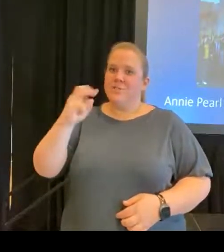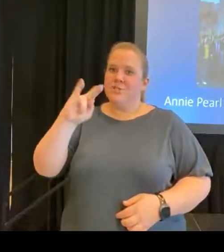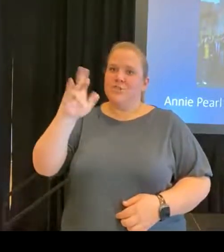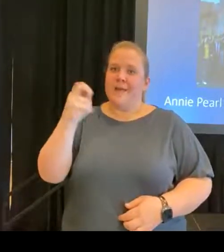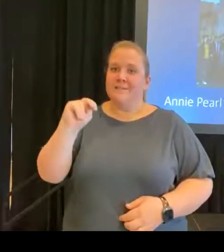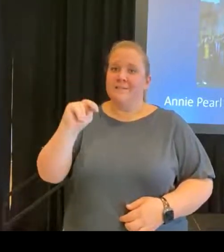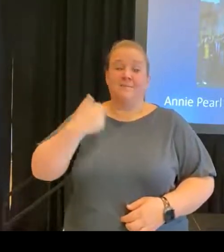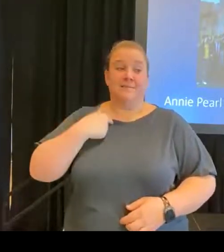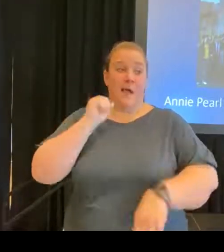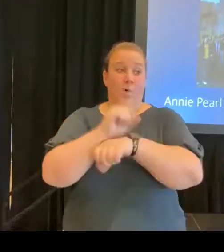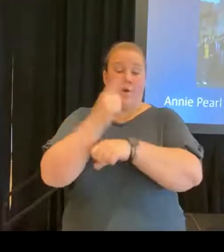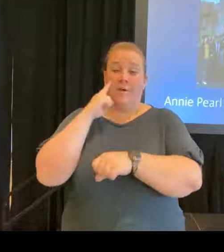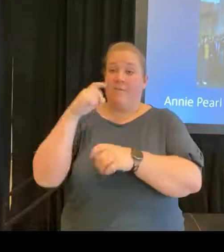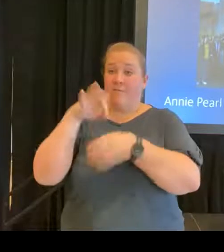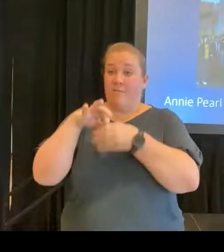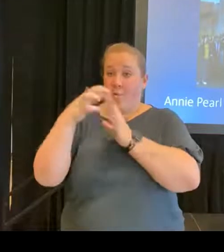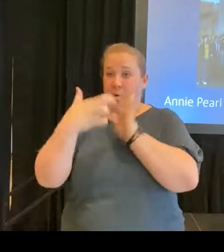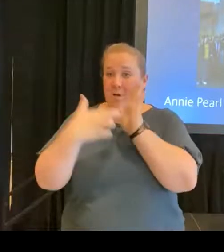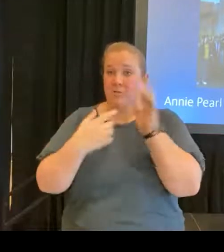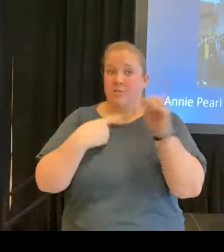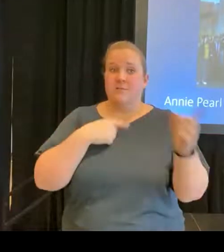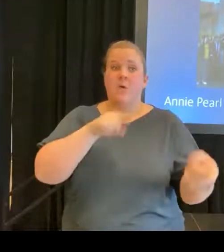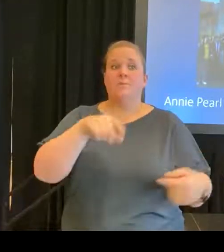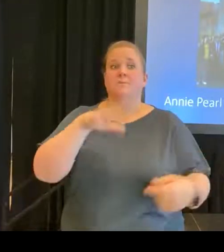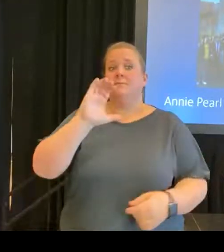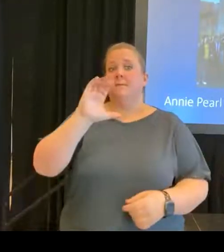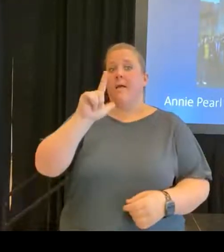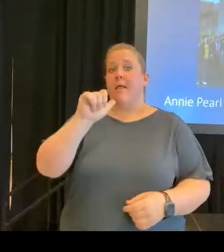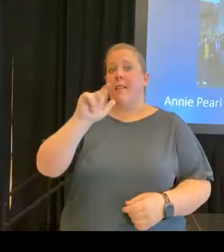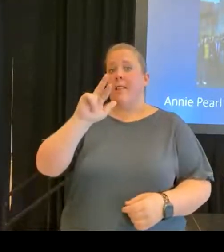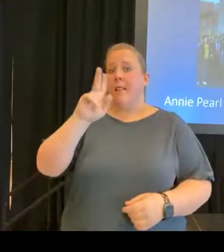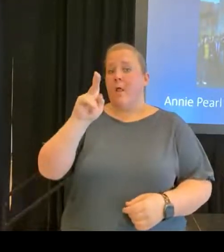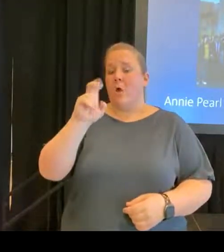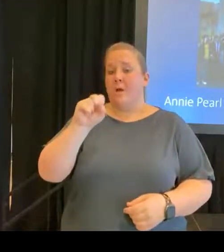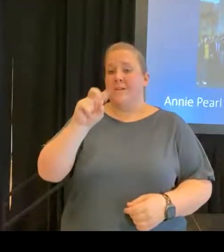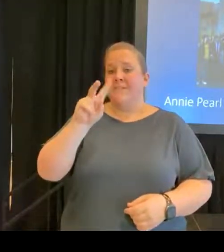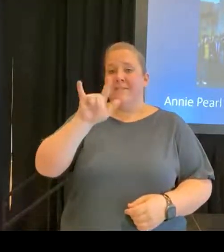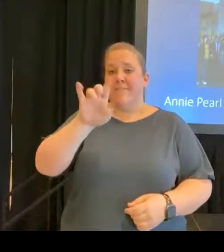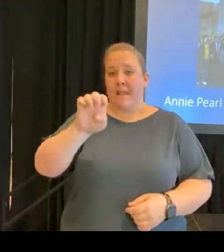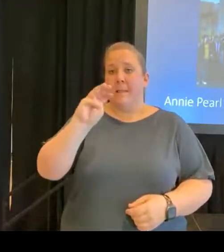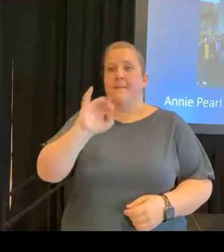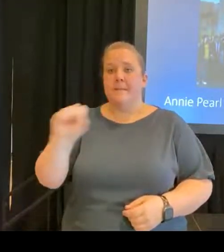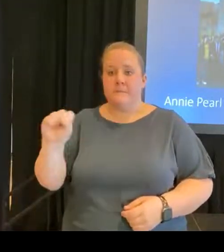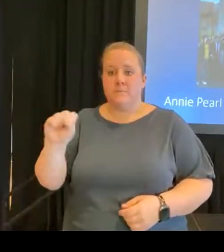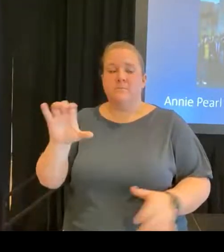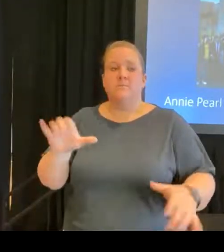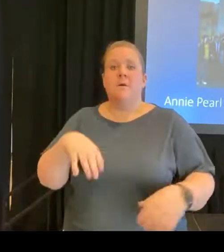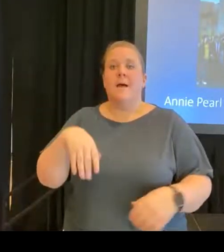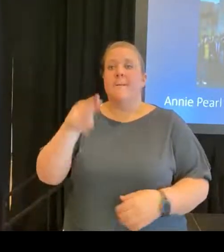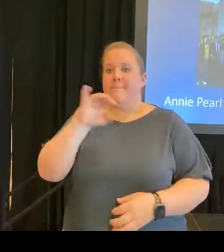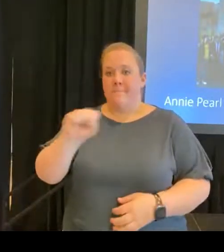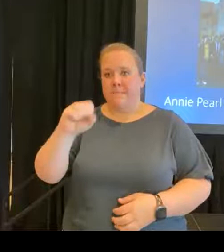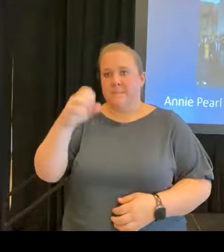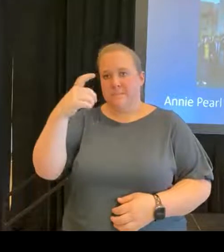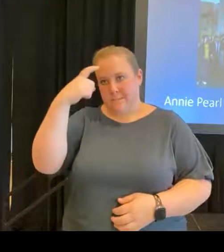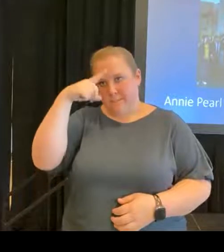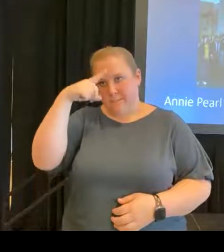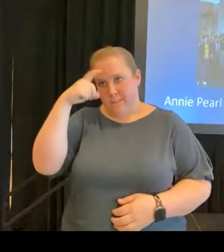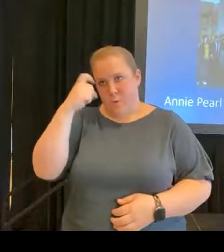voter registration for a little while. I was in Clarksville, Mississippi, during the Mississippi summer.